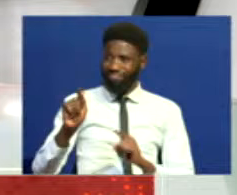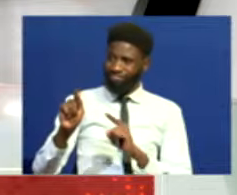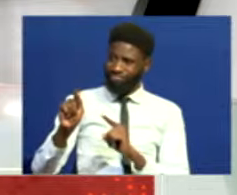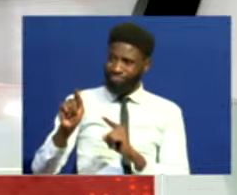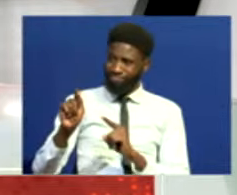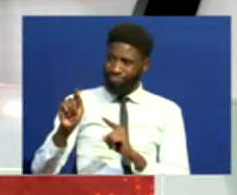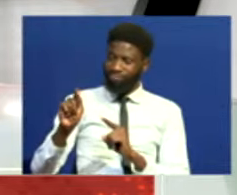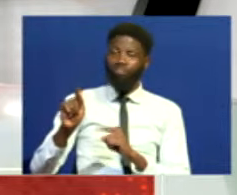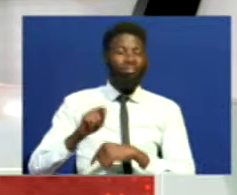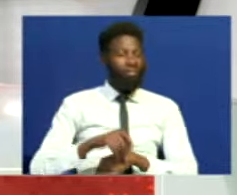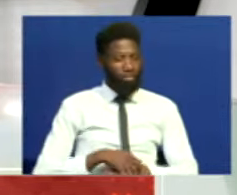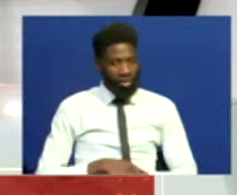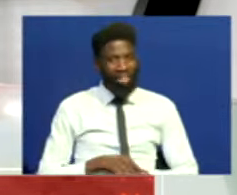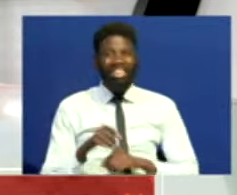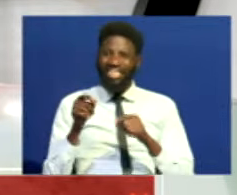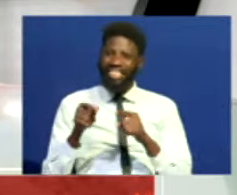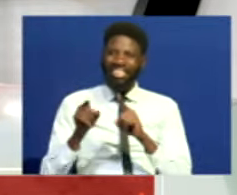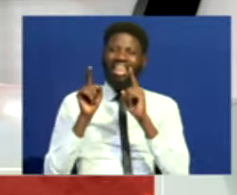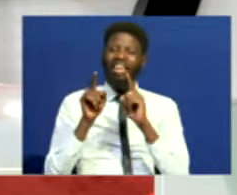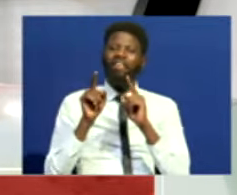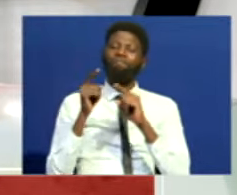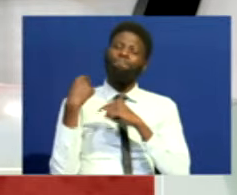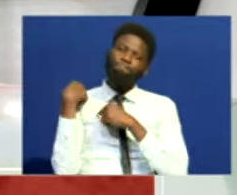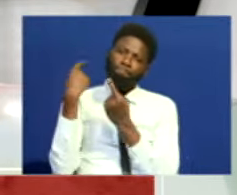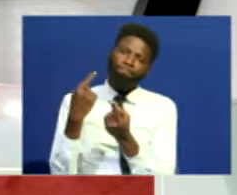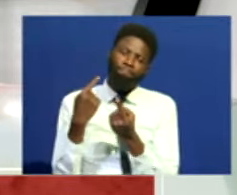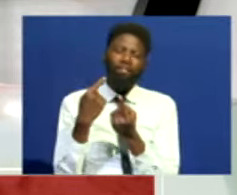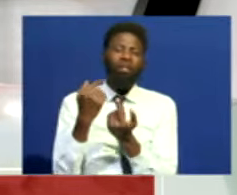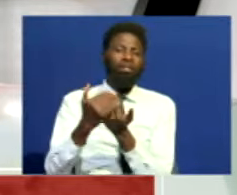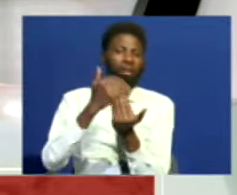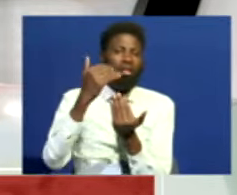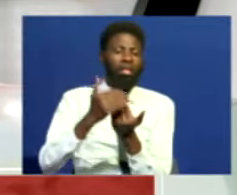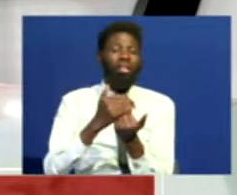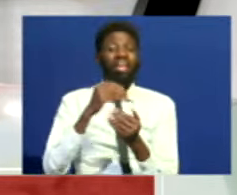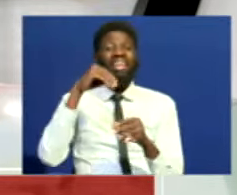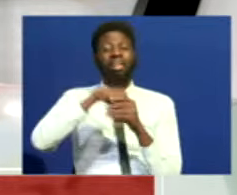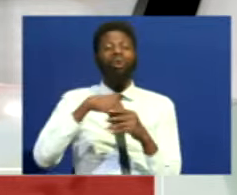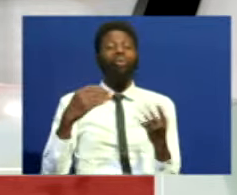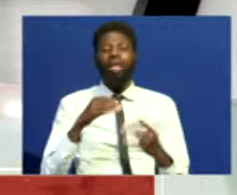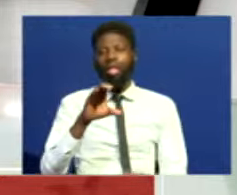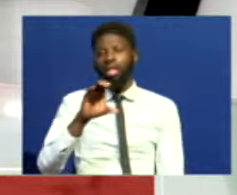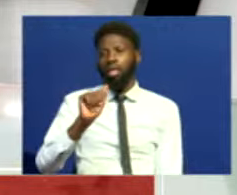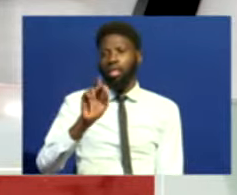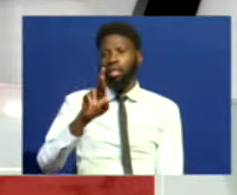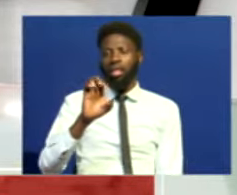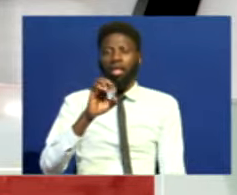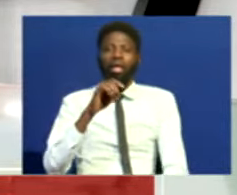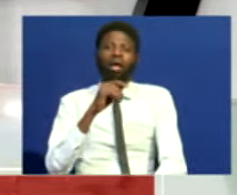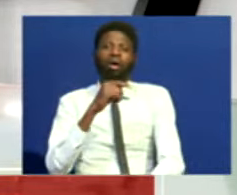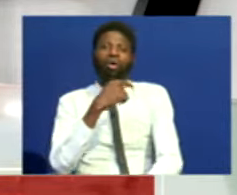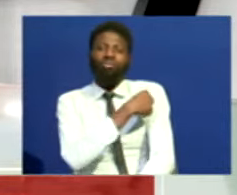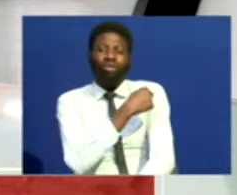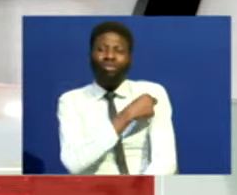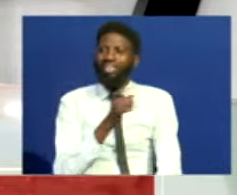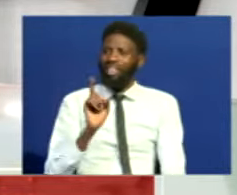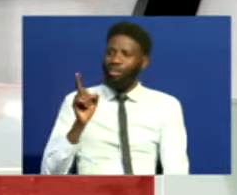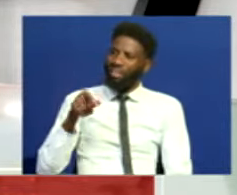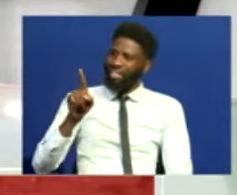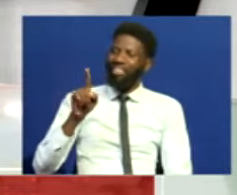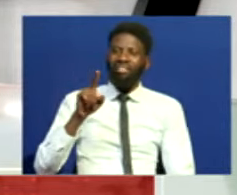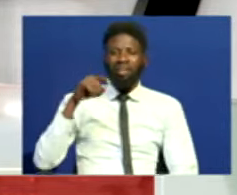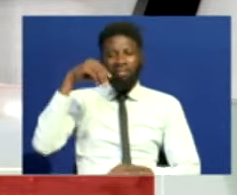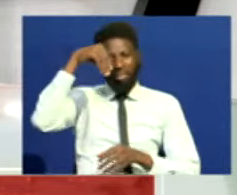Technology, JKUAT, has been receiving treatment at the Care Hospital in Nairobi. He was diagnosed with a